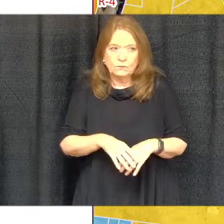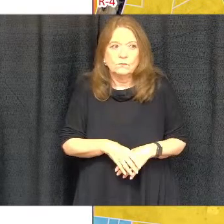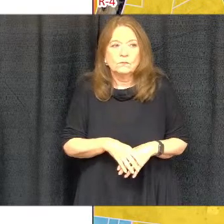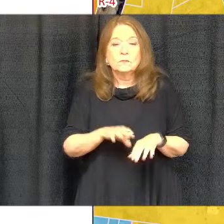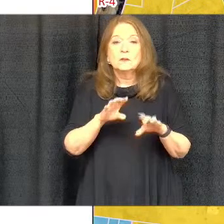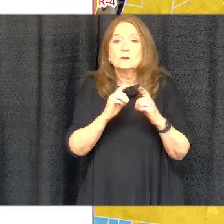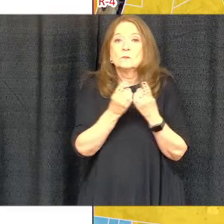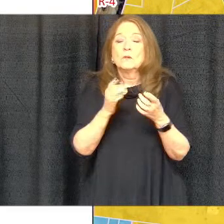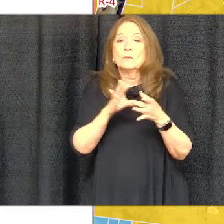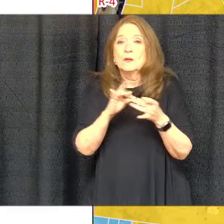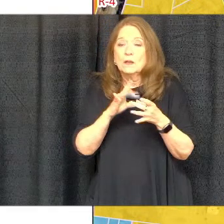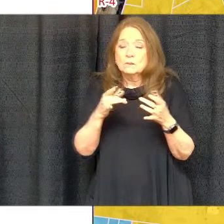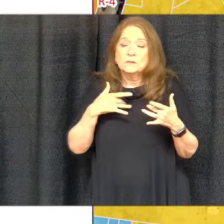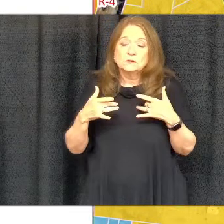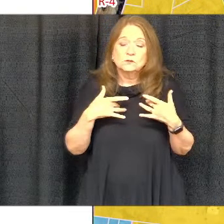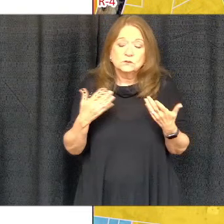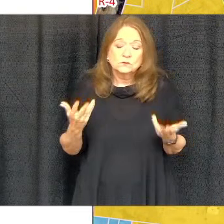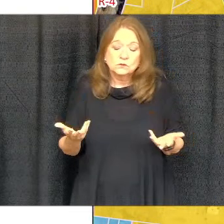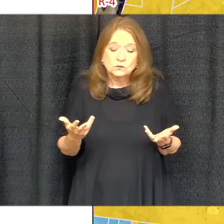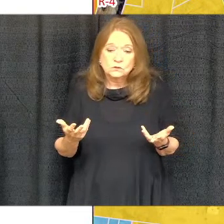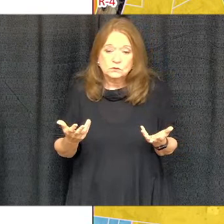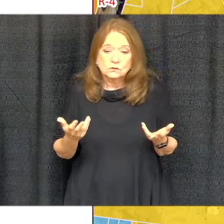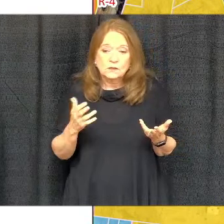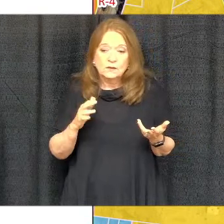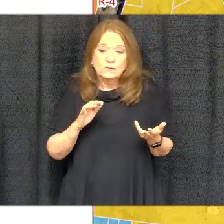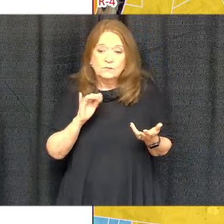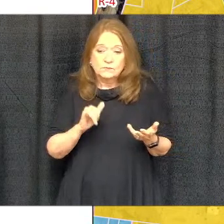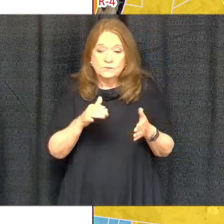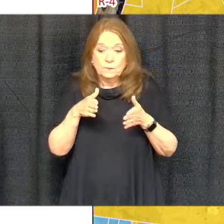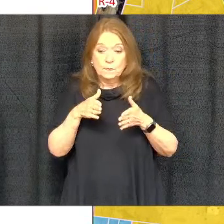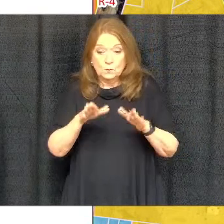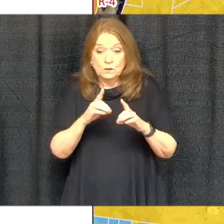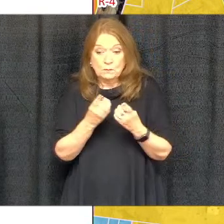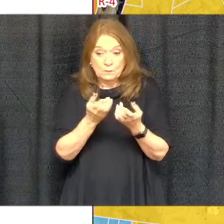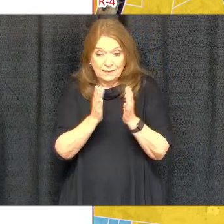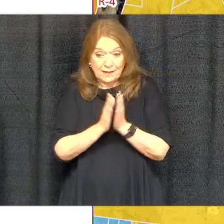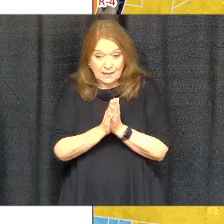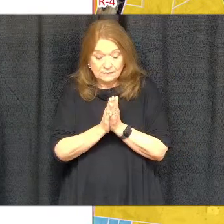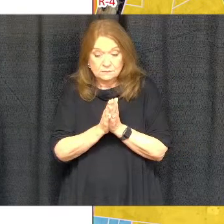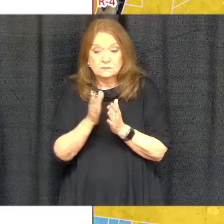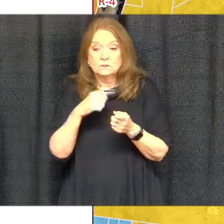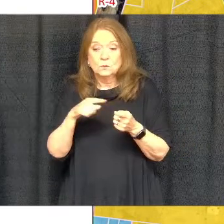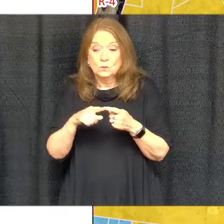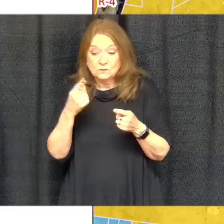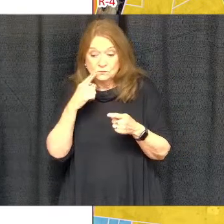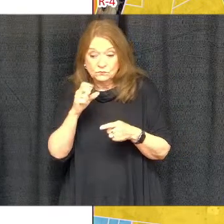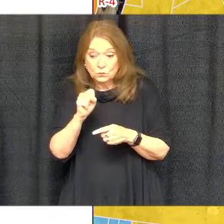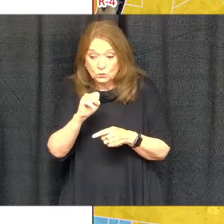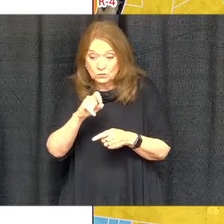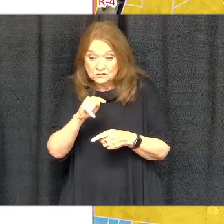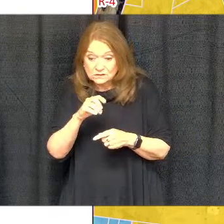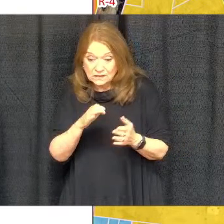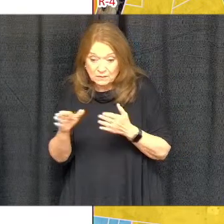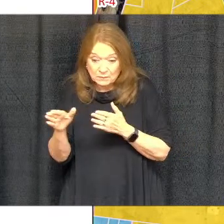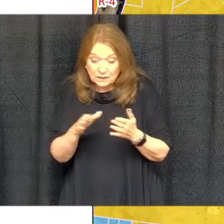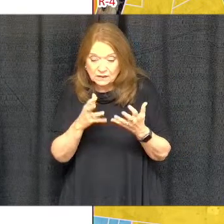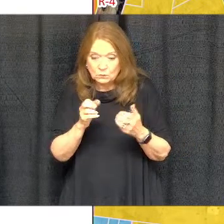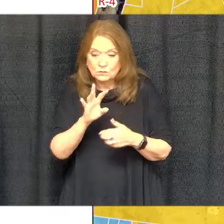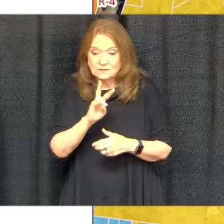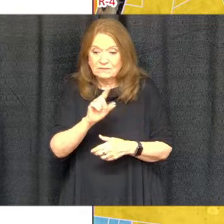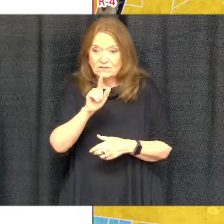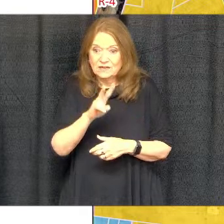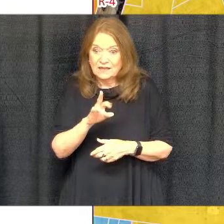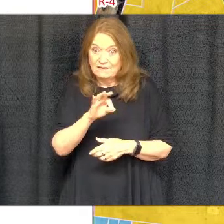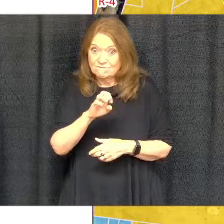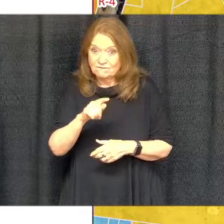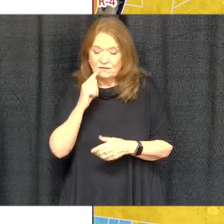Department comments or concerns. The street department has asked that when it comes in for site plan, they would dedicate 7.5 feet of right-of-way for future